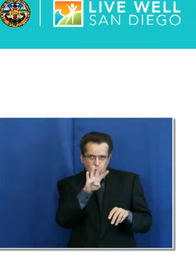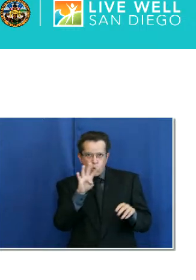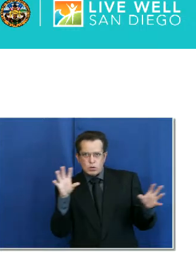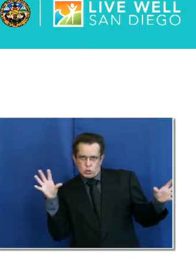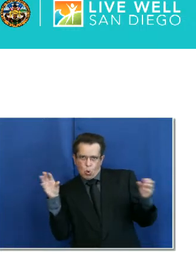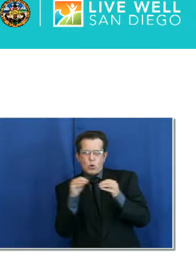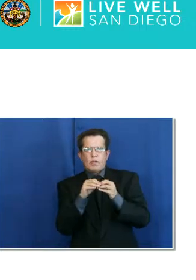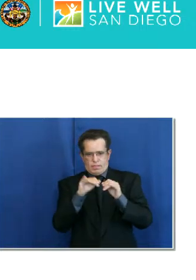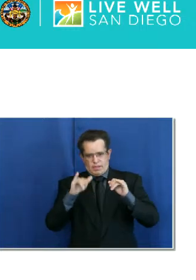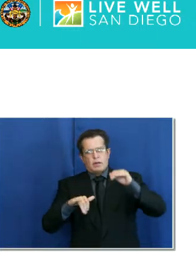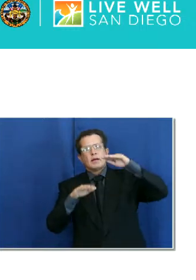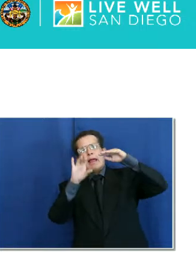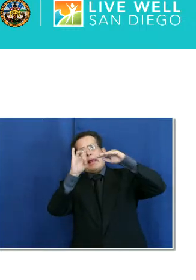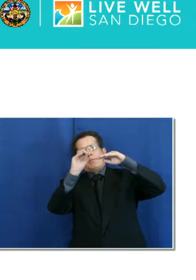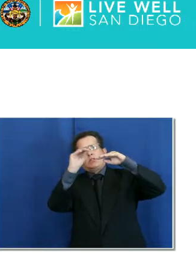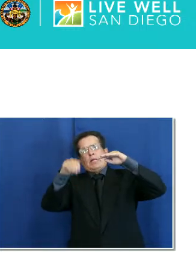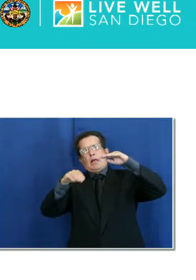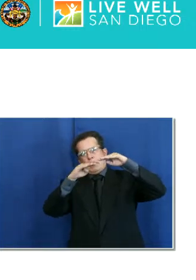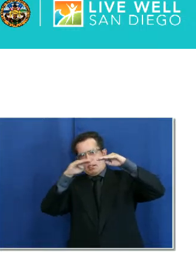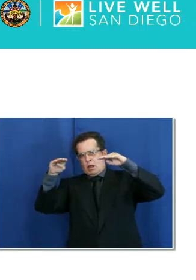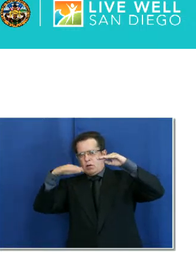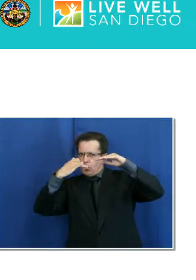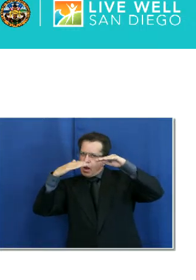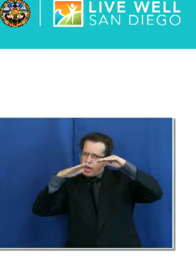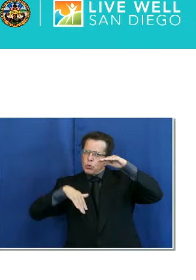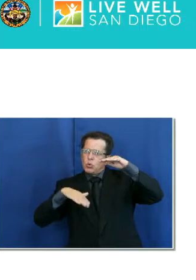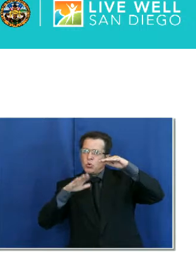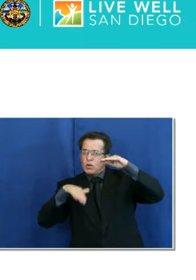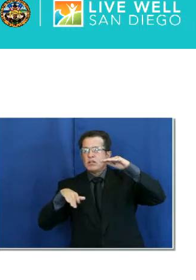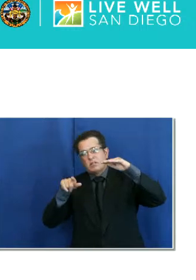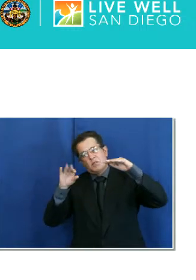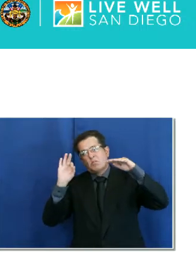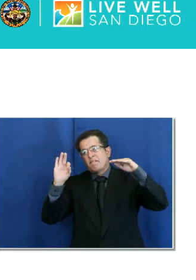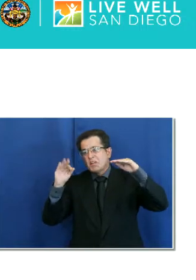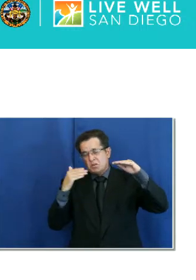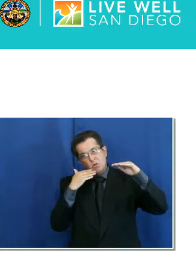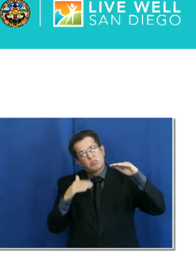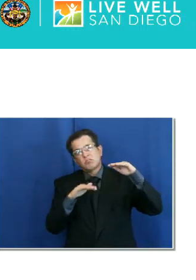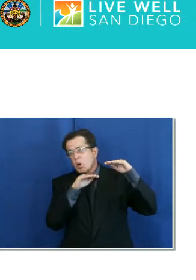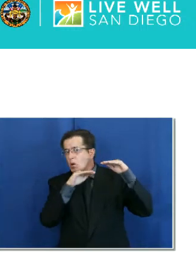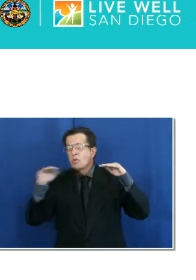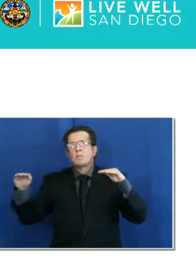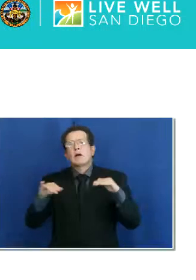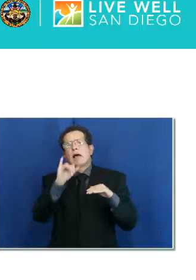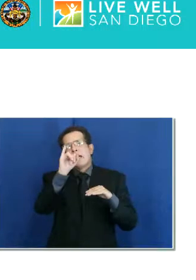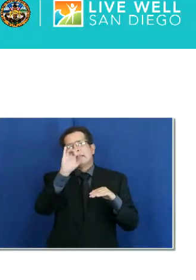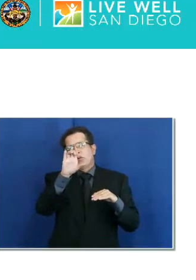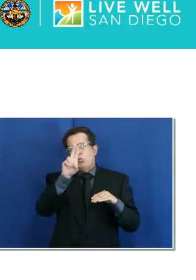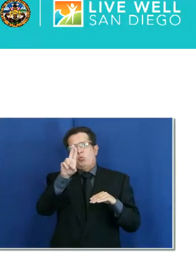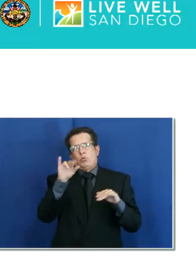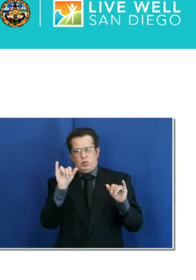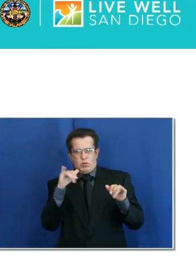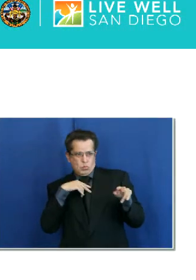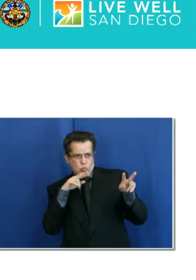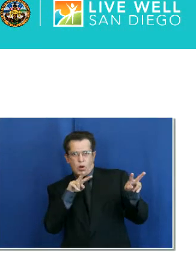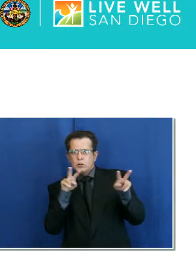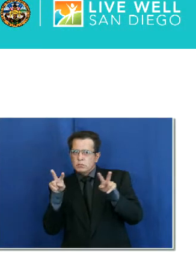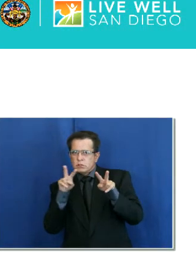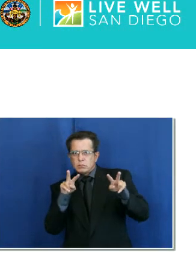80% bed occupancy line there, so holding relatively stable. And then finally is our ICU utilization. Again,